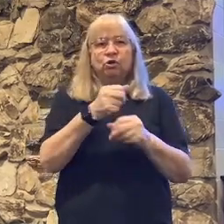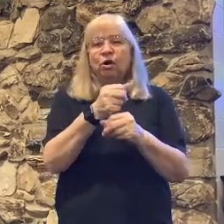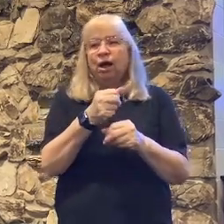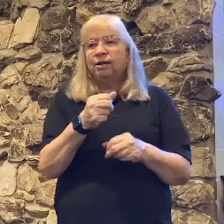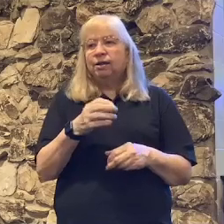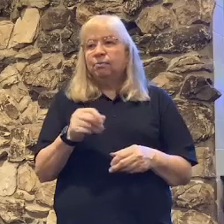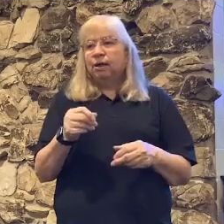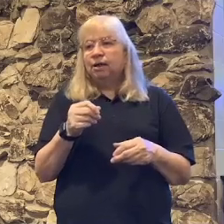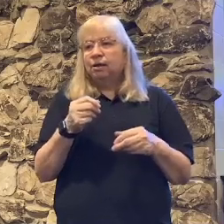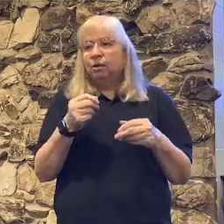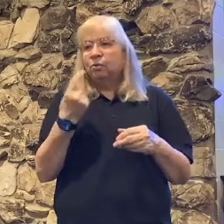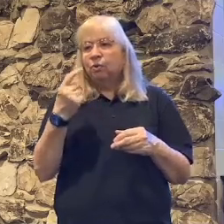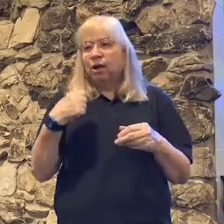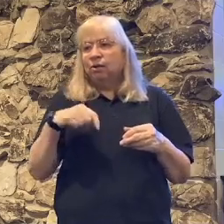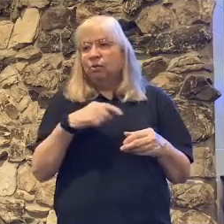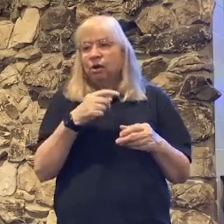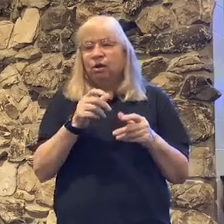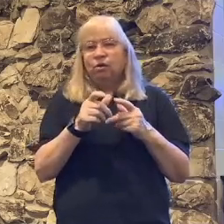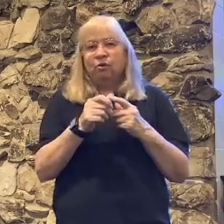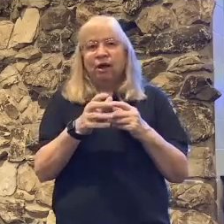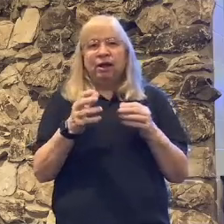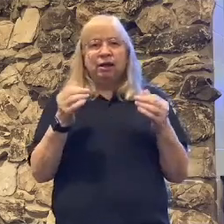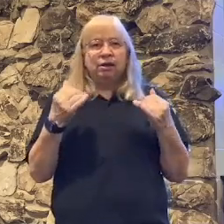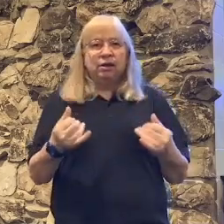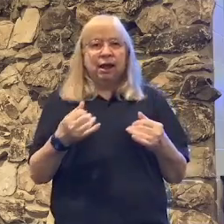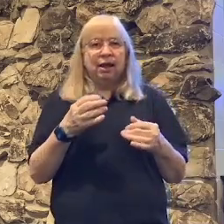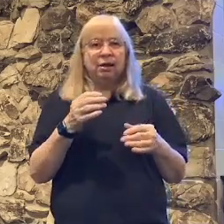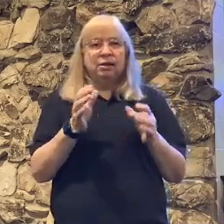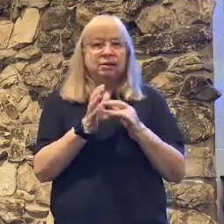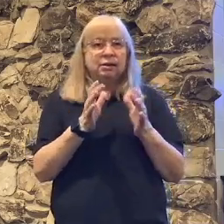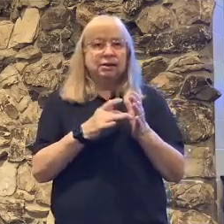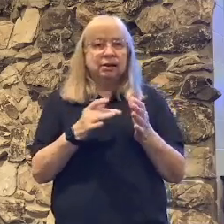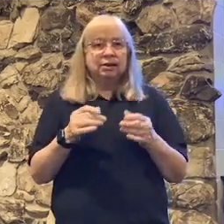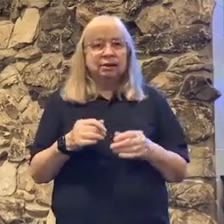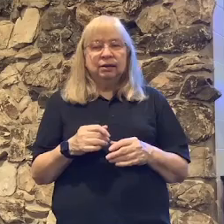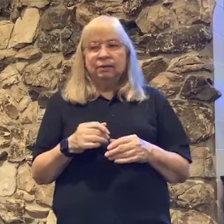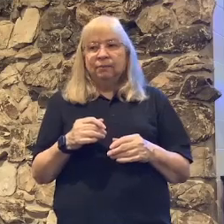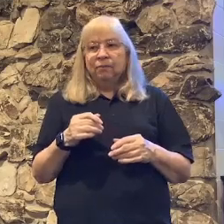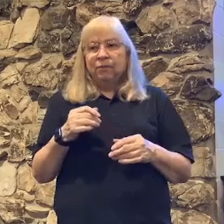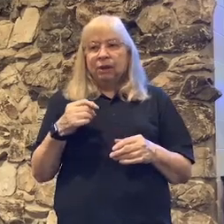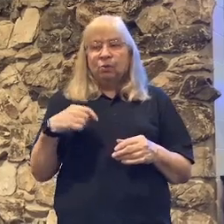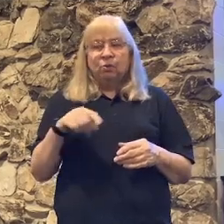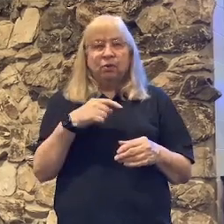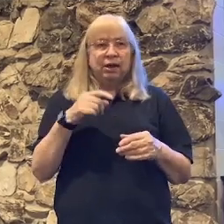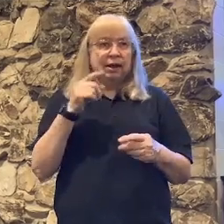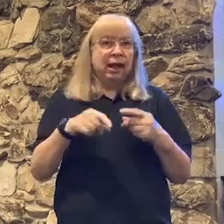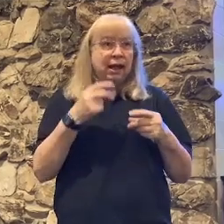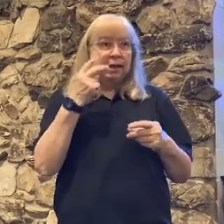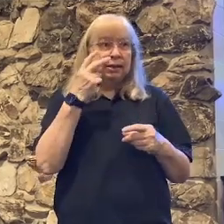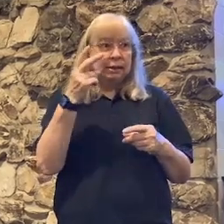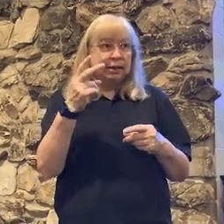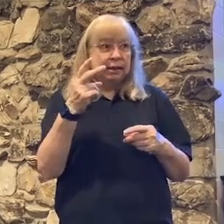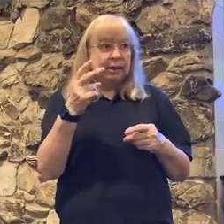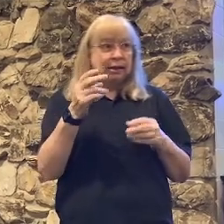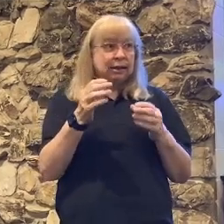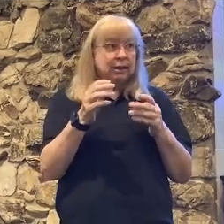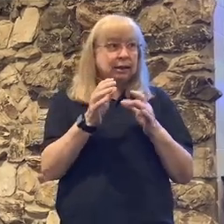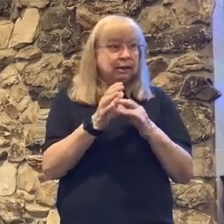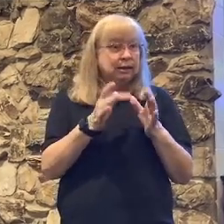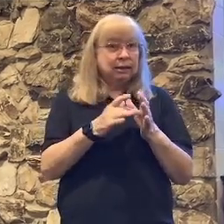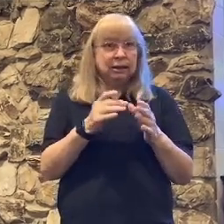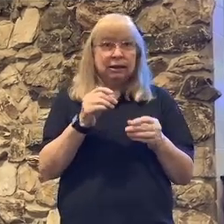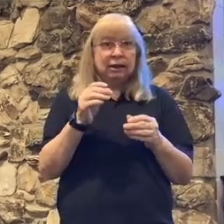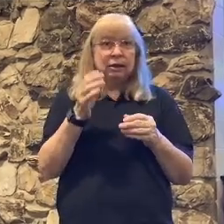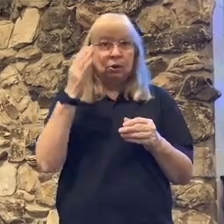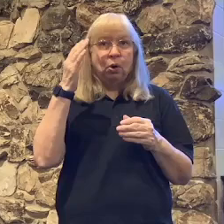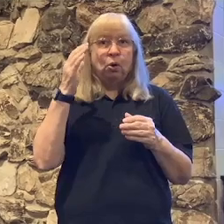race with today is Jesus, right? Yeah. And even though we can't physically see Jesus, we know Jesus is there. And